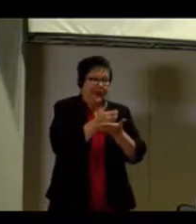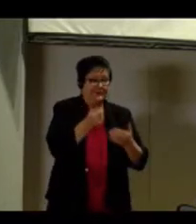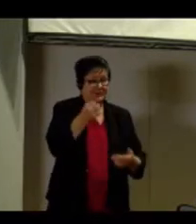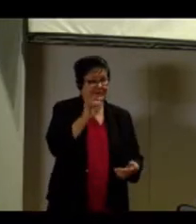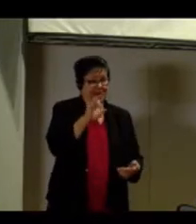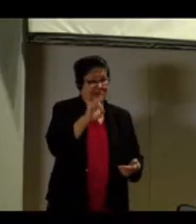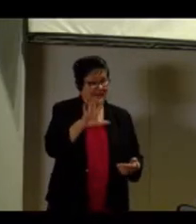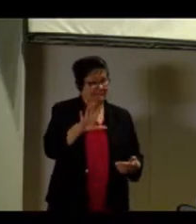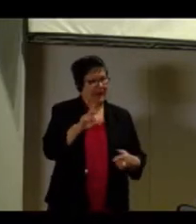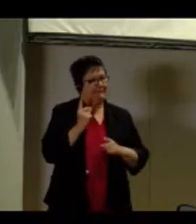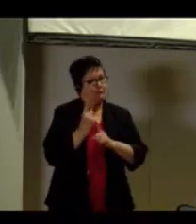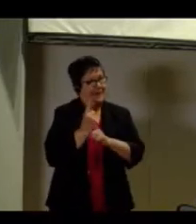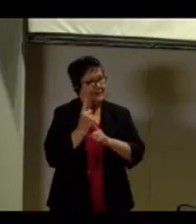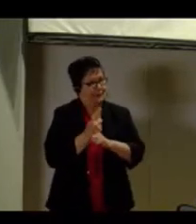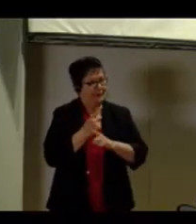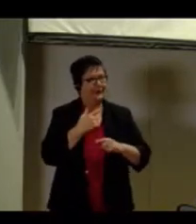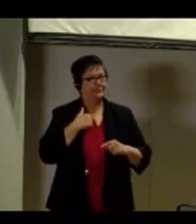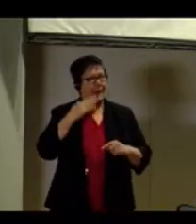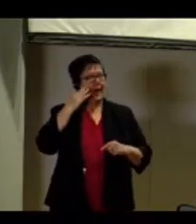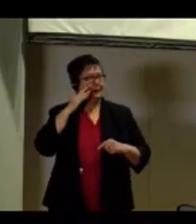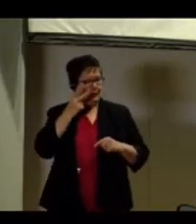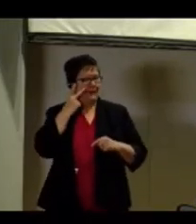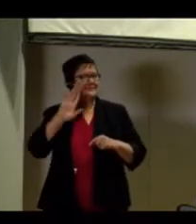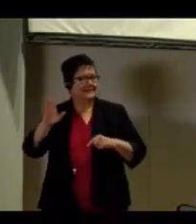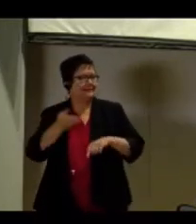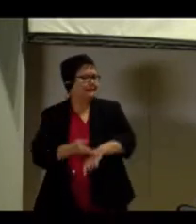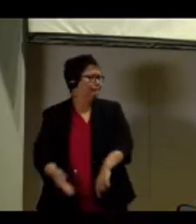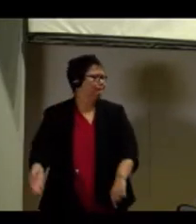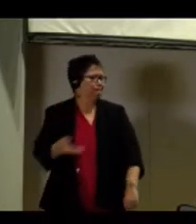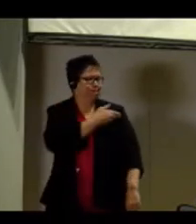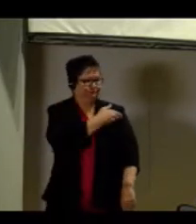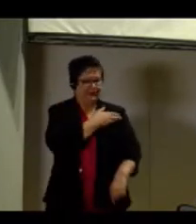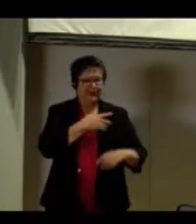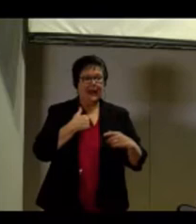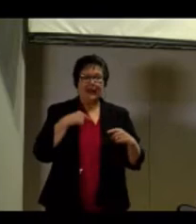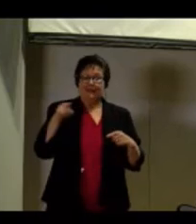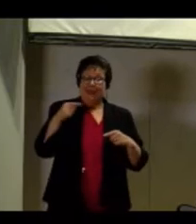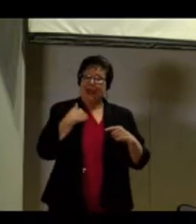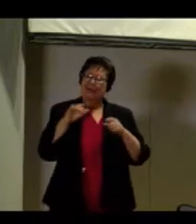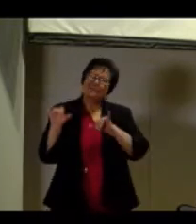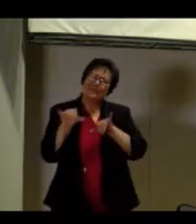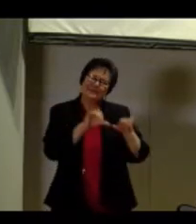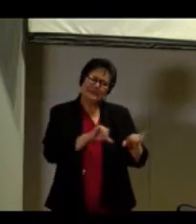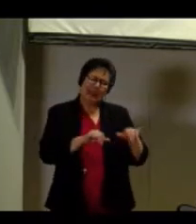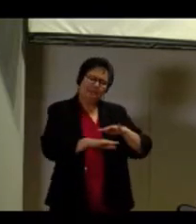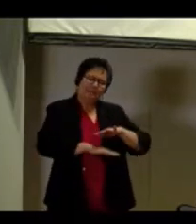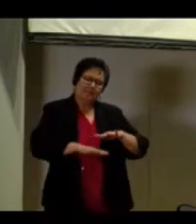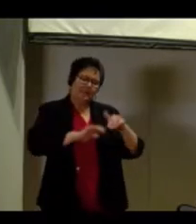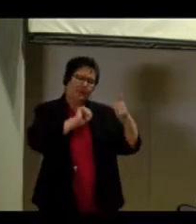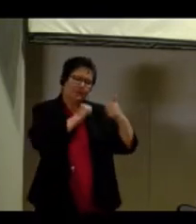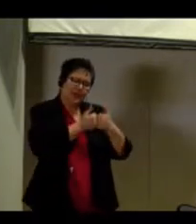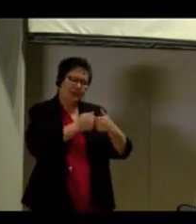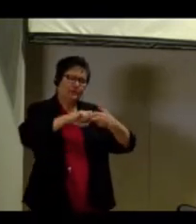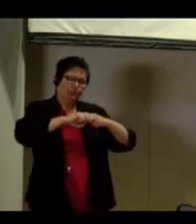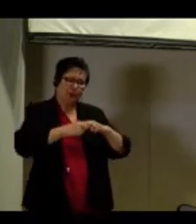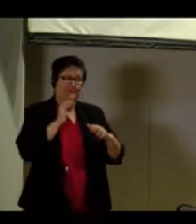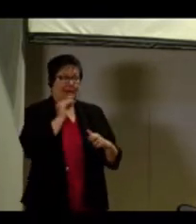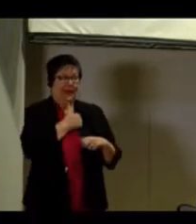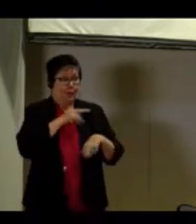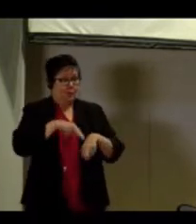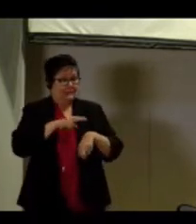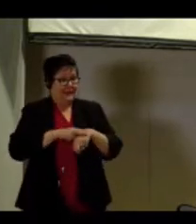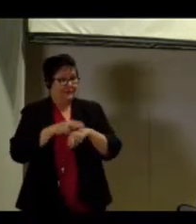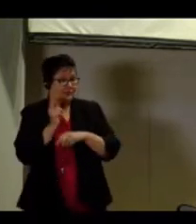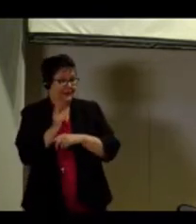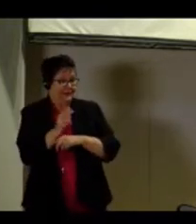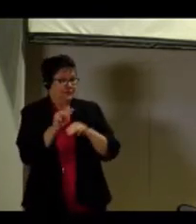far that they've come, and I'll also add that while they have all the same sort of fundamental challenges and issues as our Natural History Museum